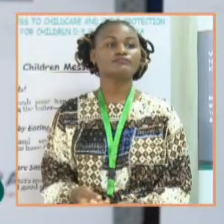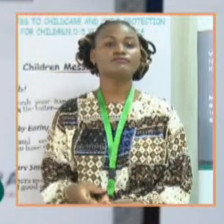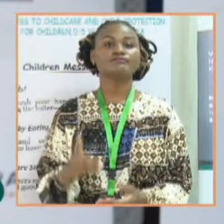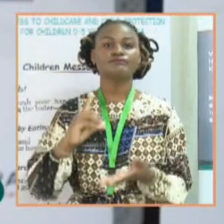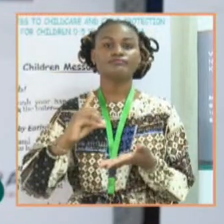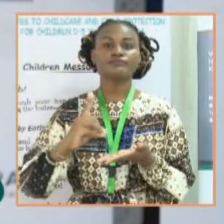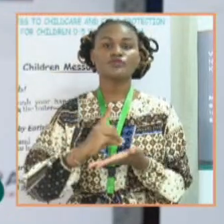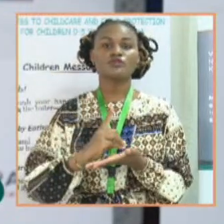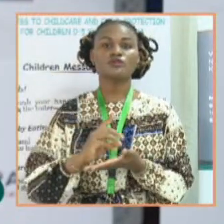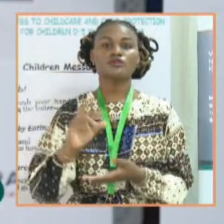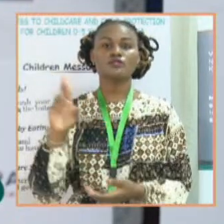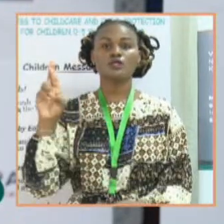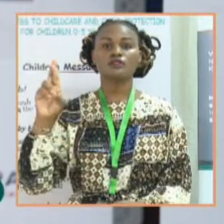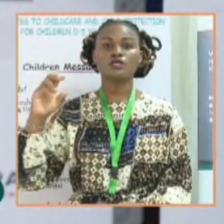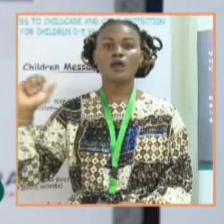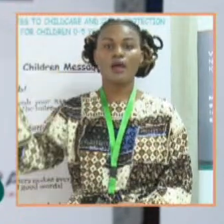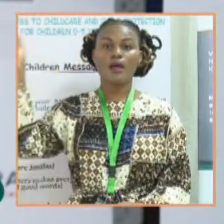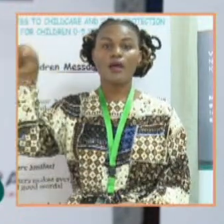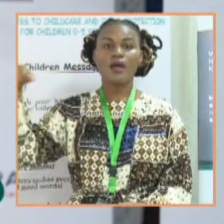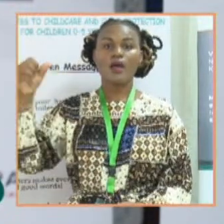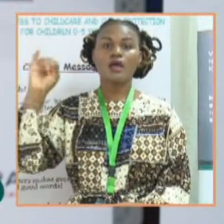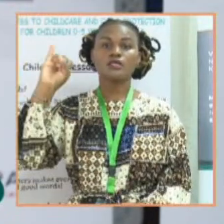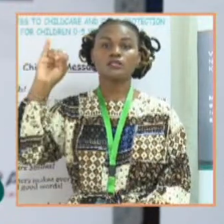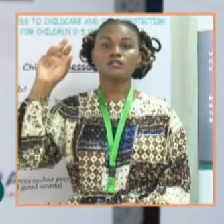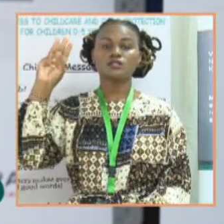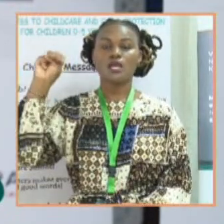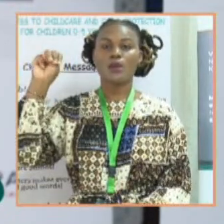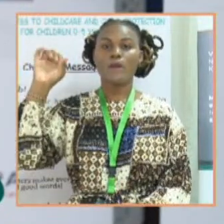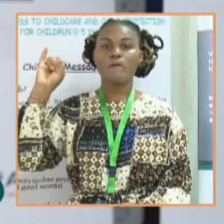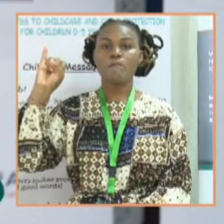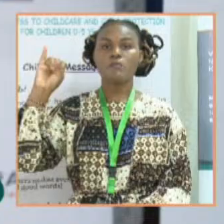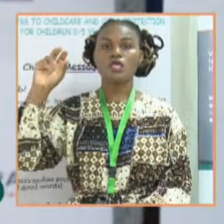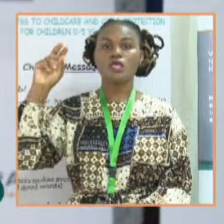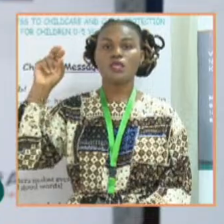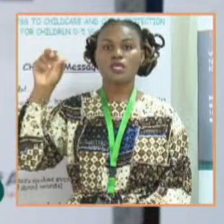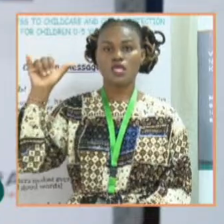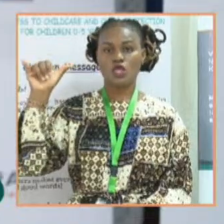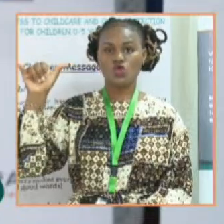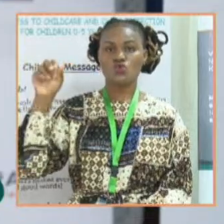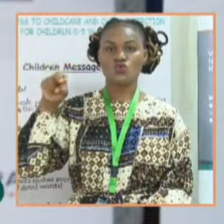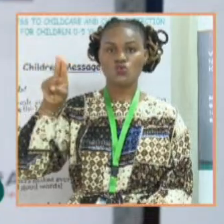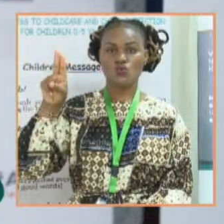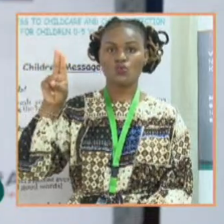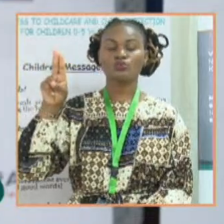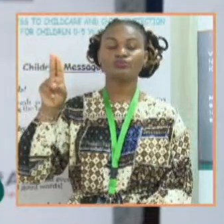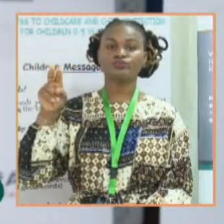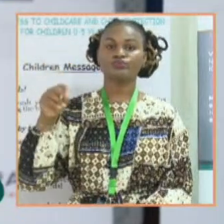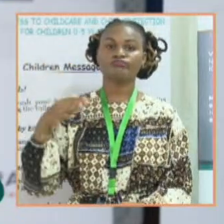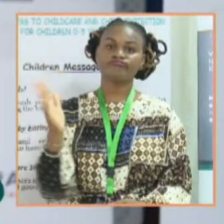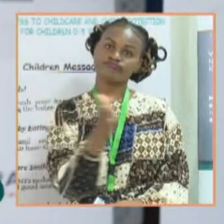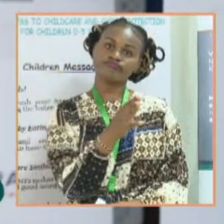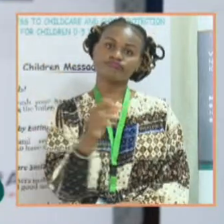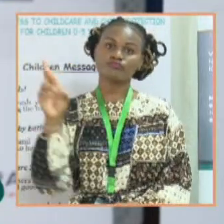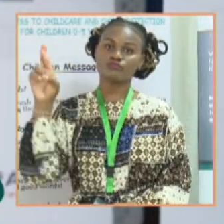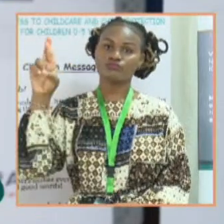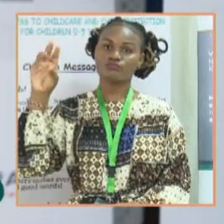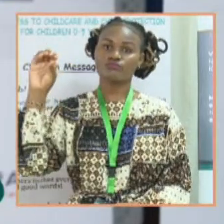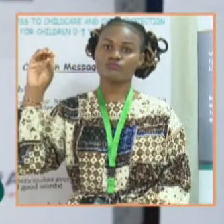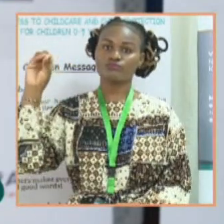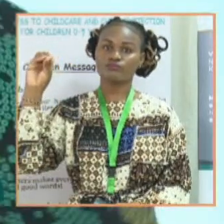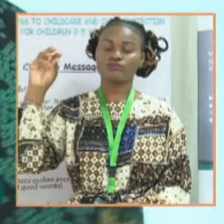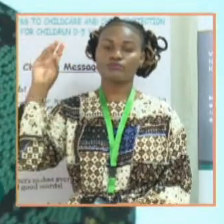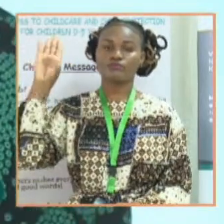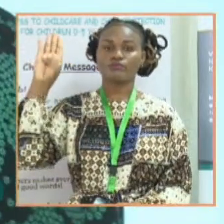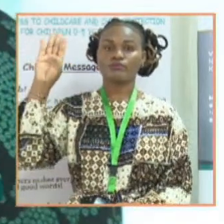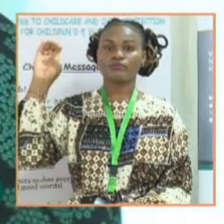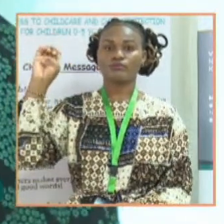Thank you very much. Maybe I will stand for the respect of the audience. Simiu Robert, UNICEF.